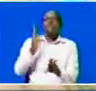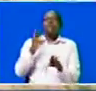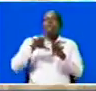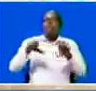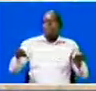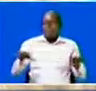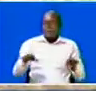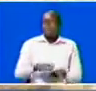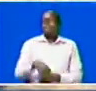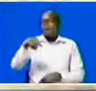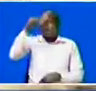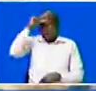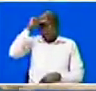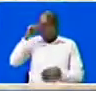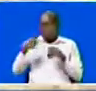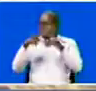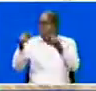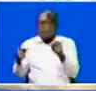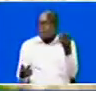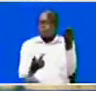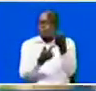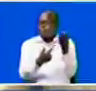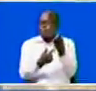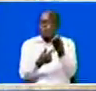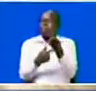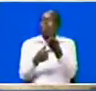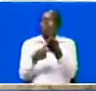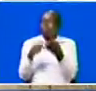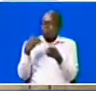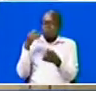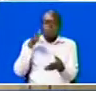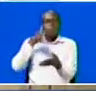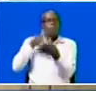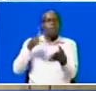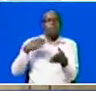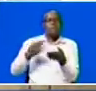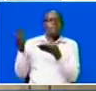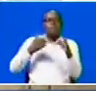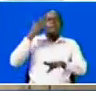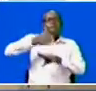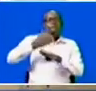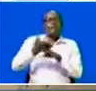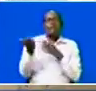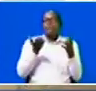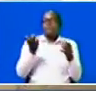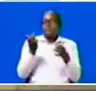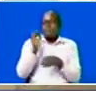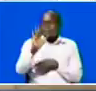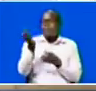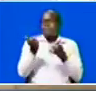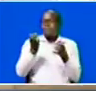Vyombo vya serikali vimeashiria kuwepo na mtandao unaohusisha wana magendo na taasisi za kukabiliana na magendo, biashara